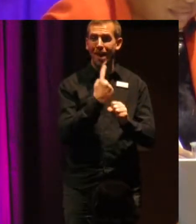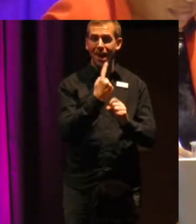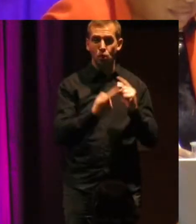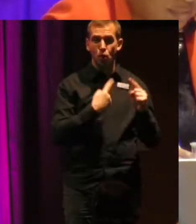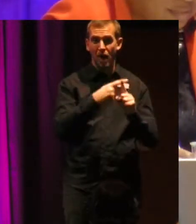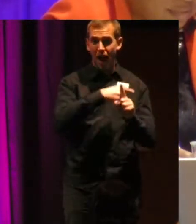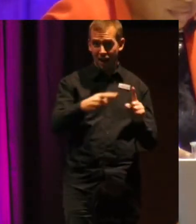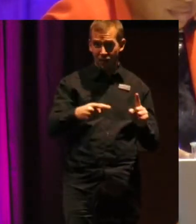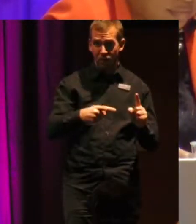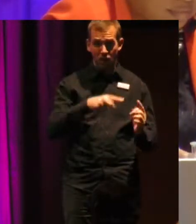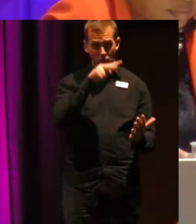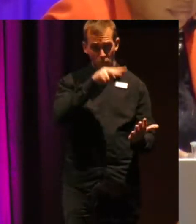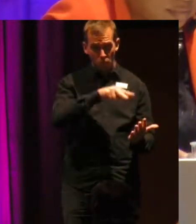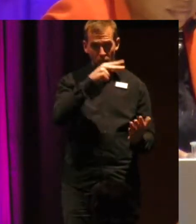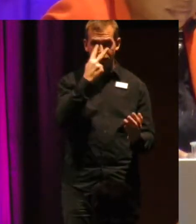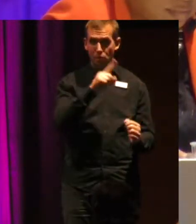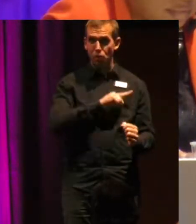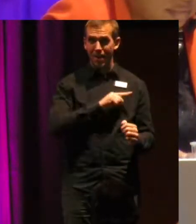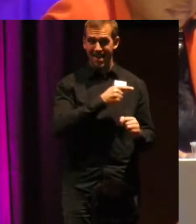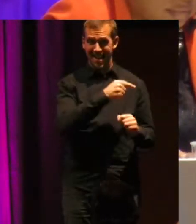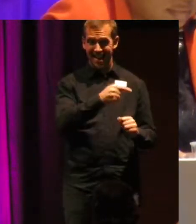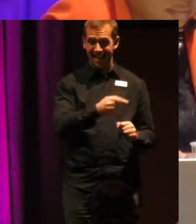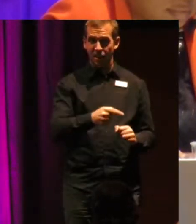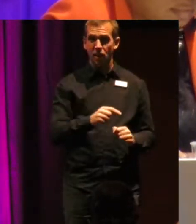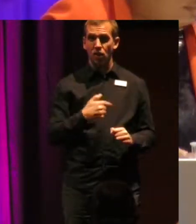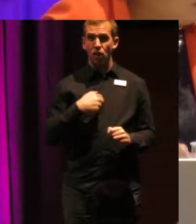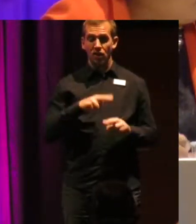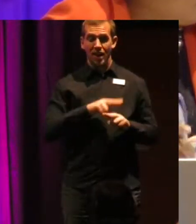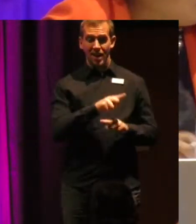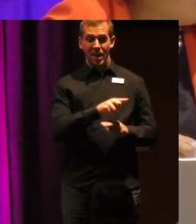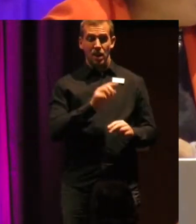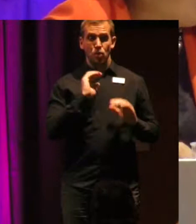sides, it's like the devil.